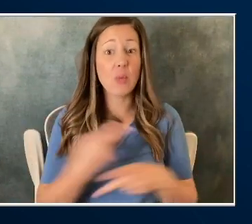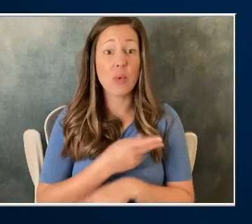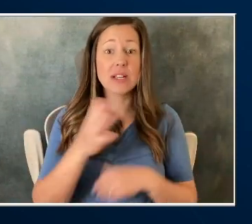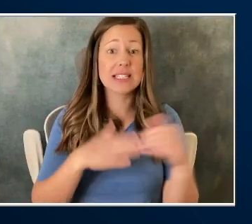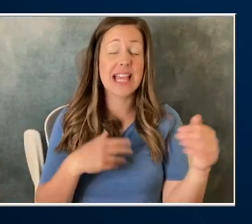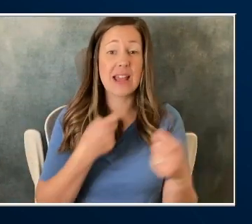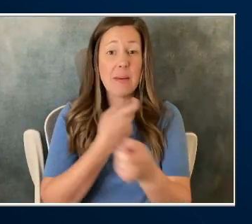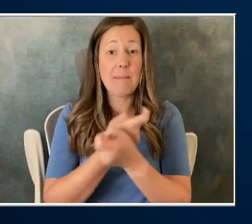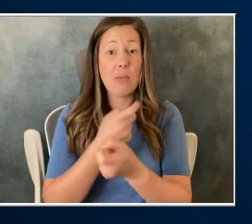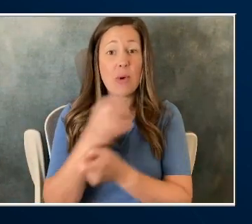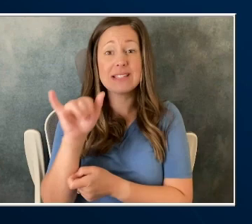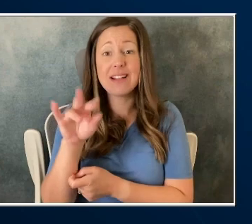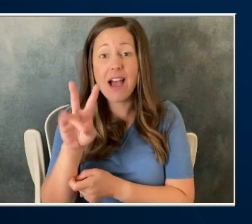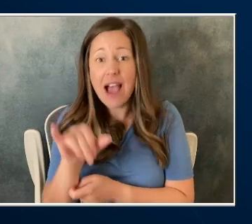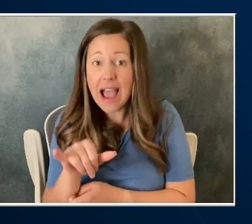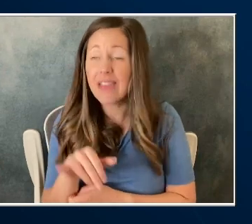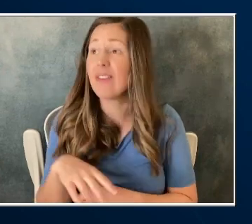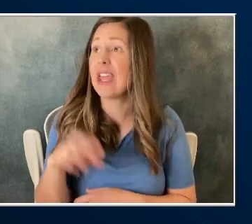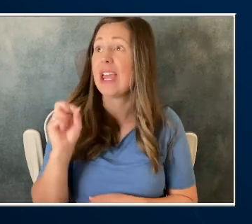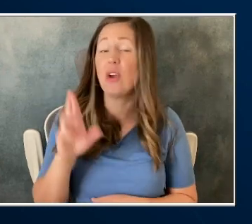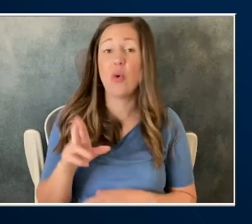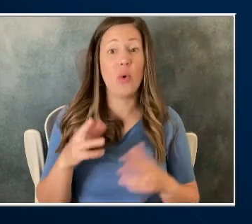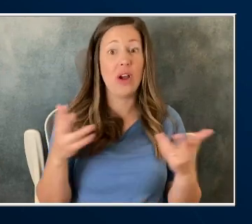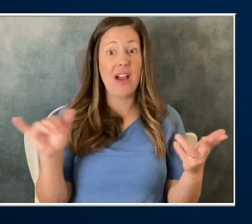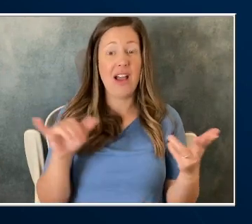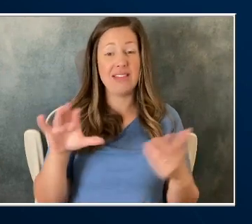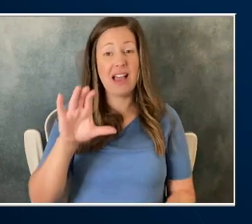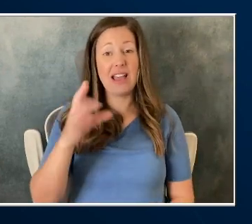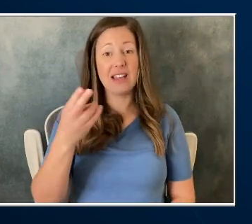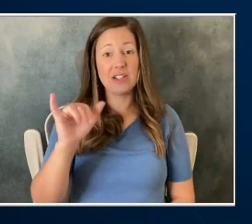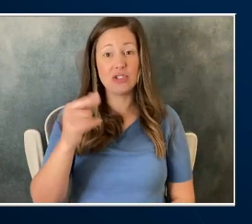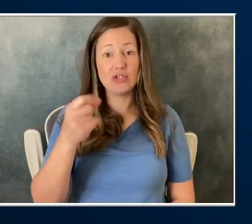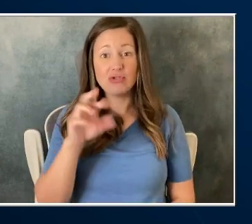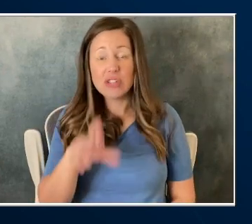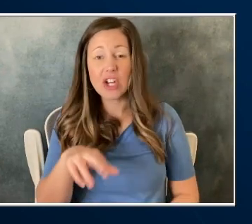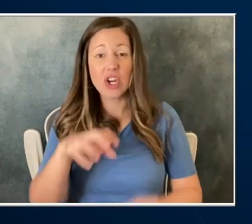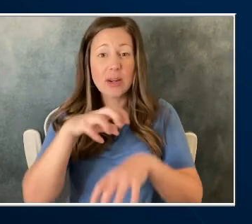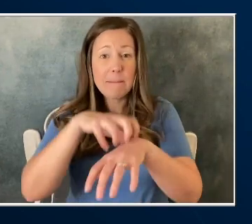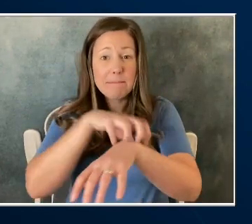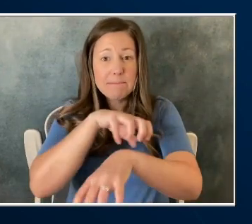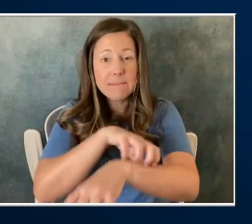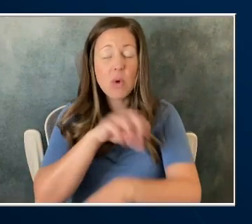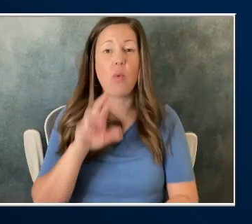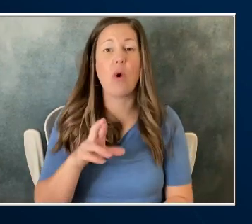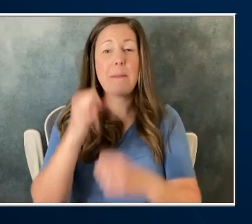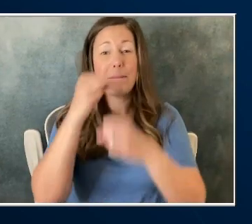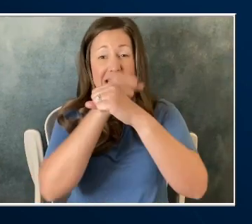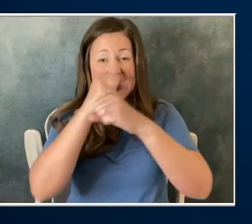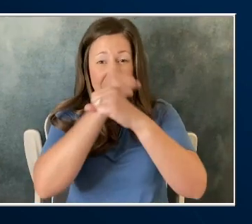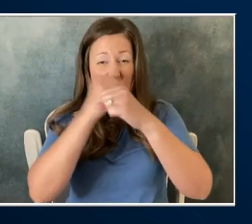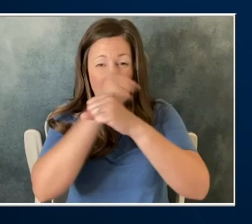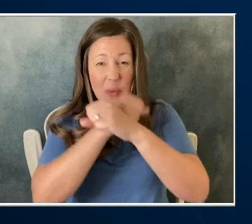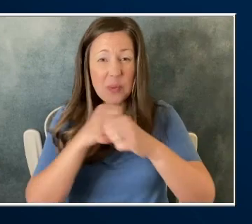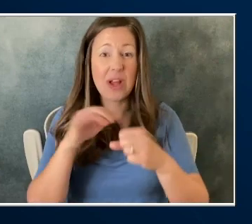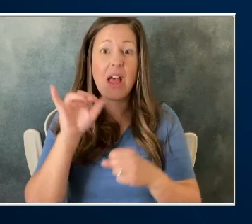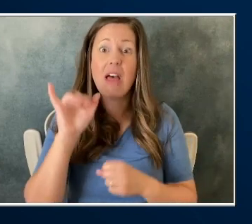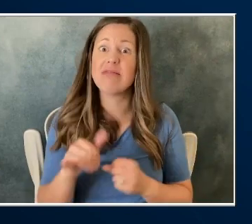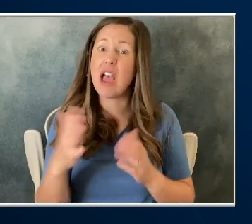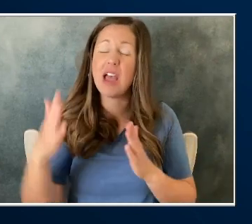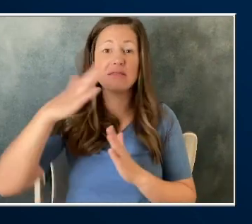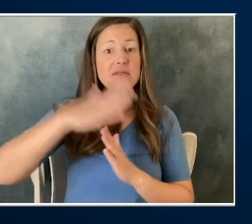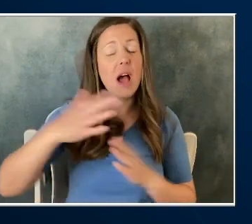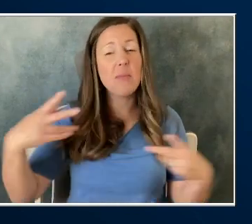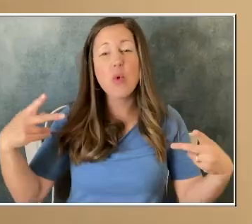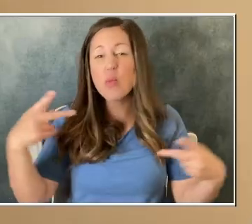or get a bunch of chigger bites or mosquito bites. This took the cake. If